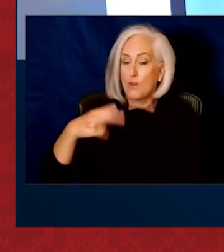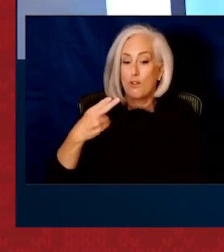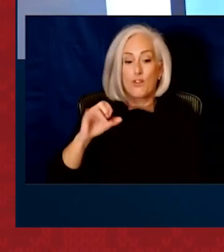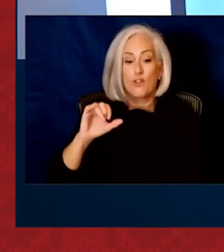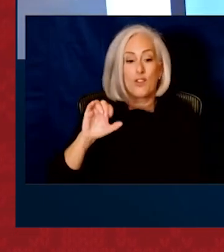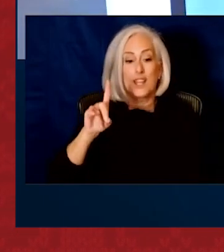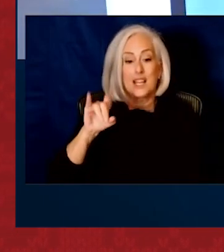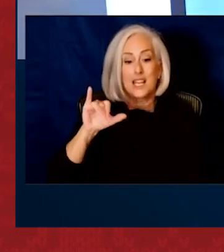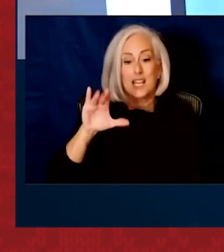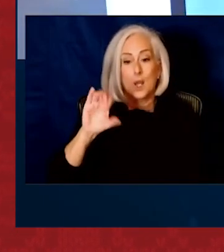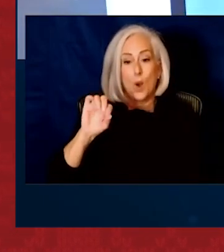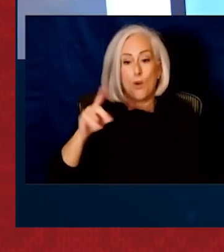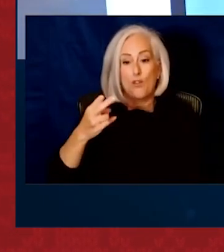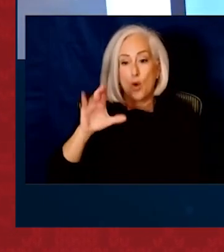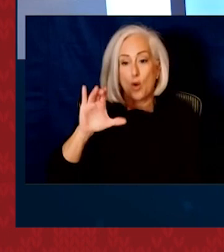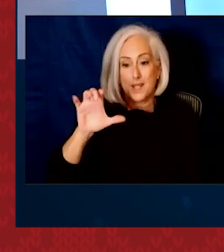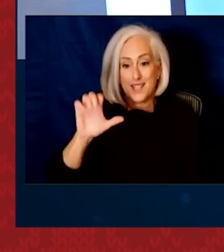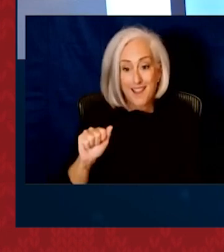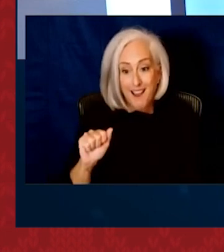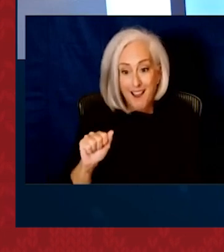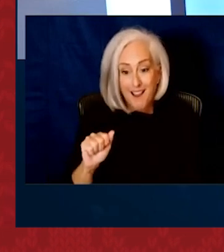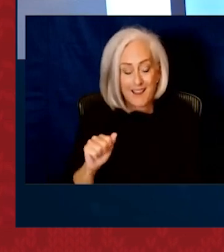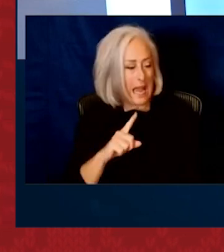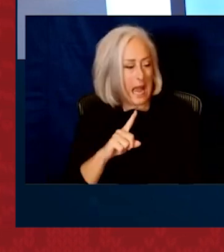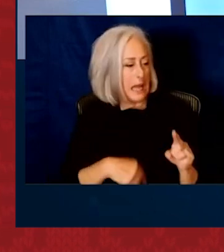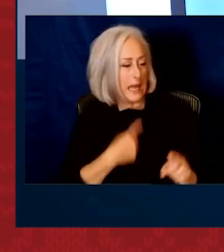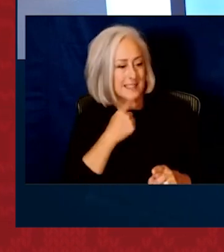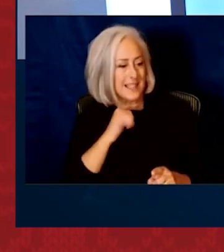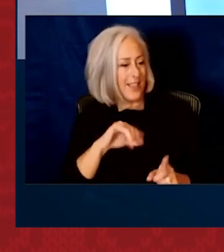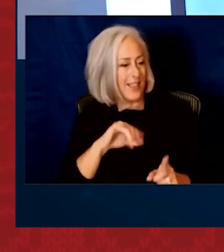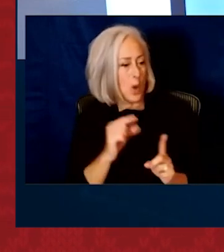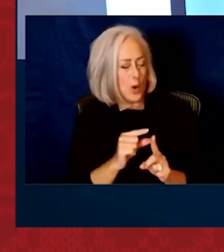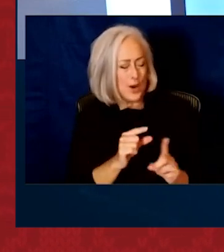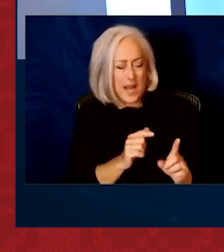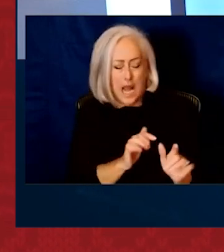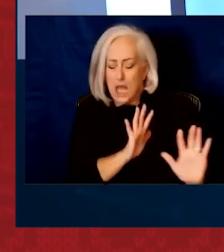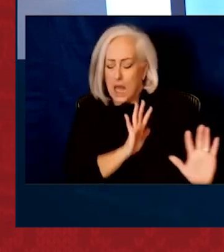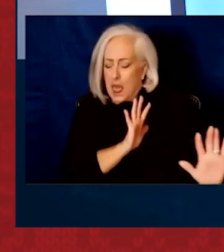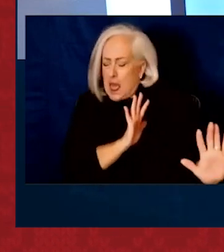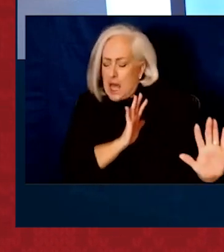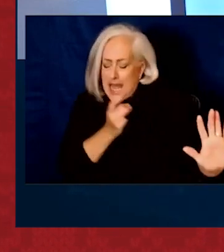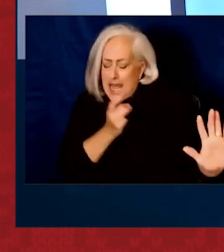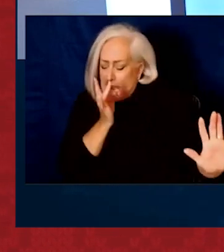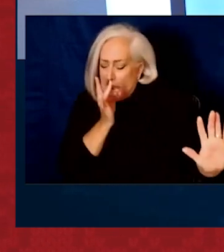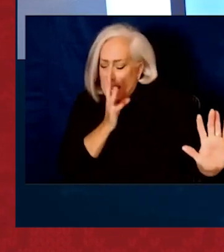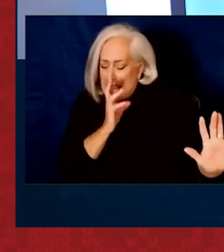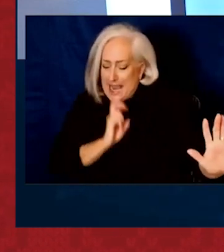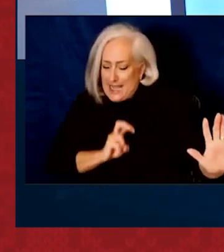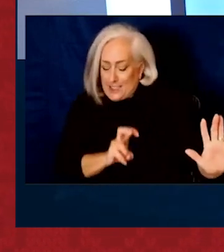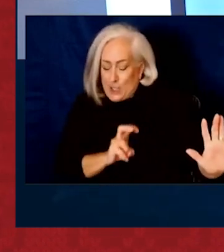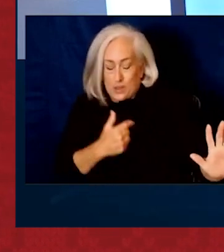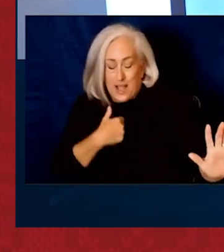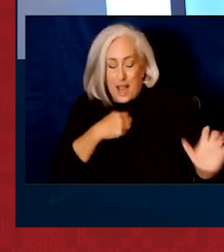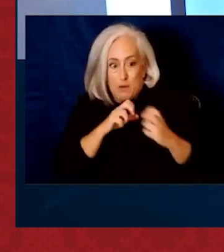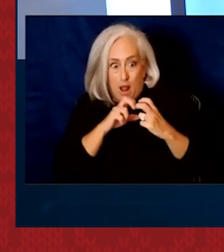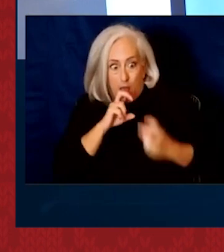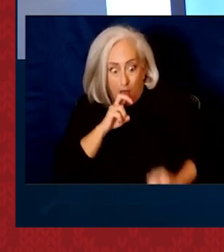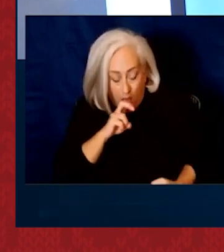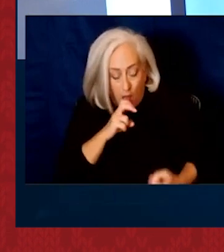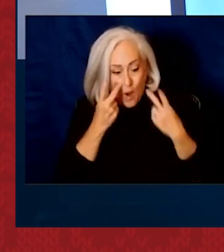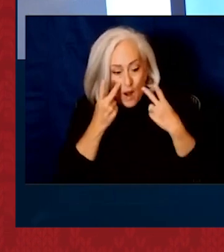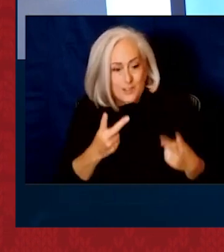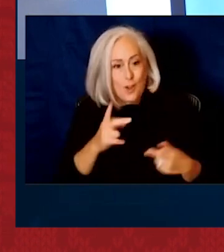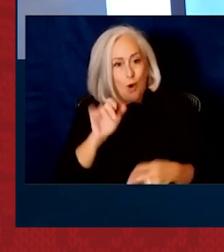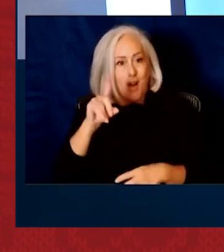can't say it, and I don't want any part of snakes. I was just as surprised as you when I just saw Alexis holding that snake.